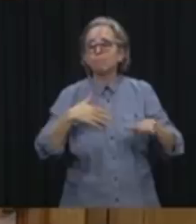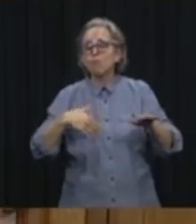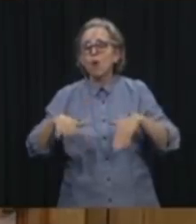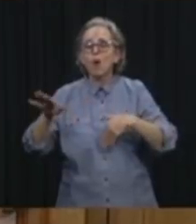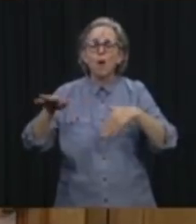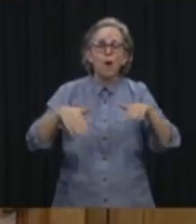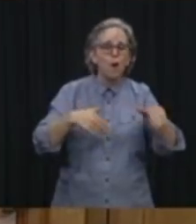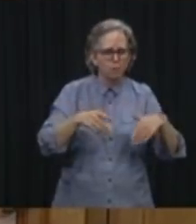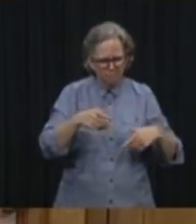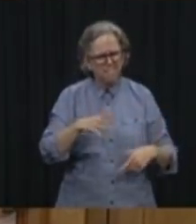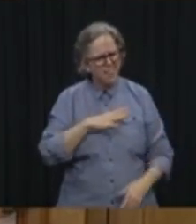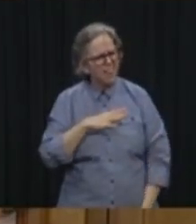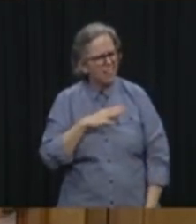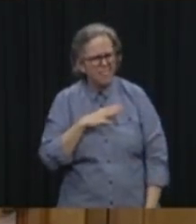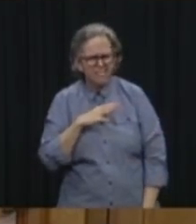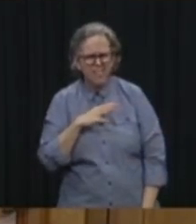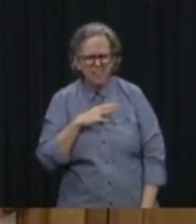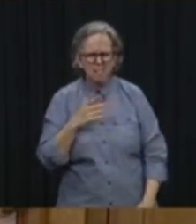walk your dog,